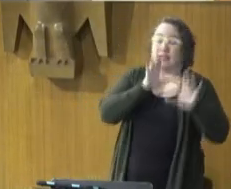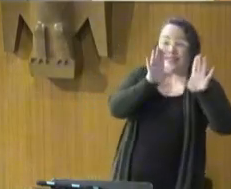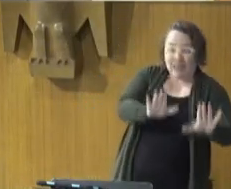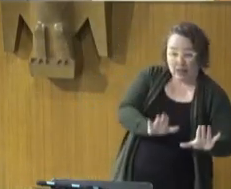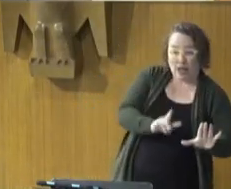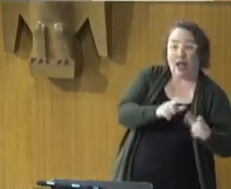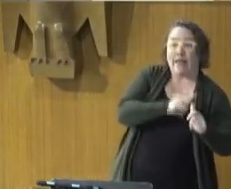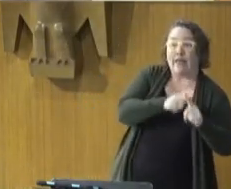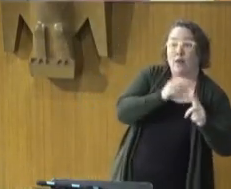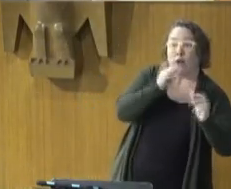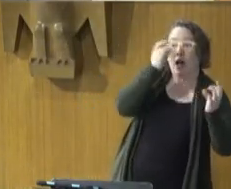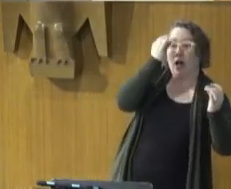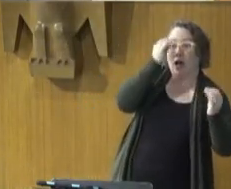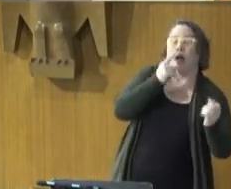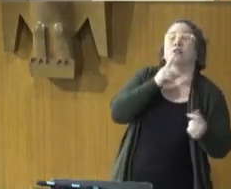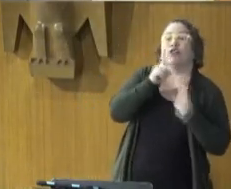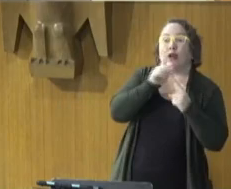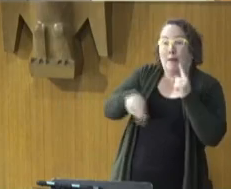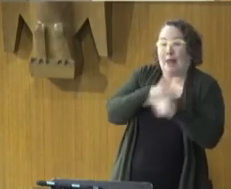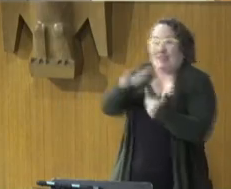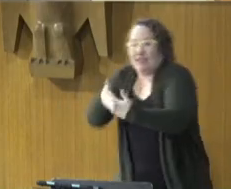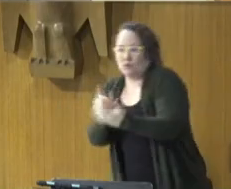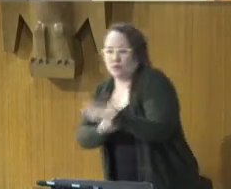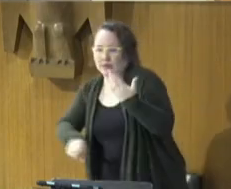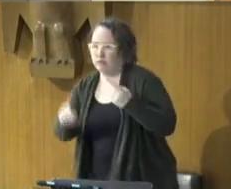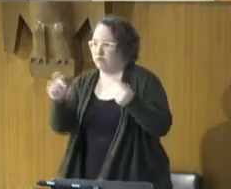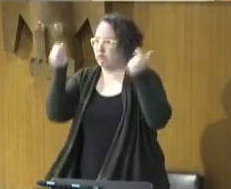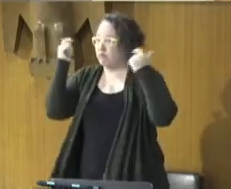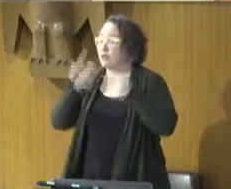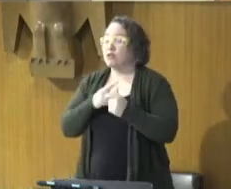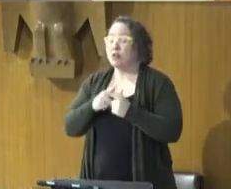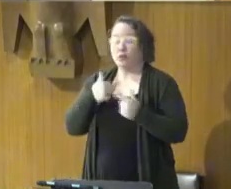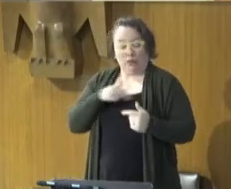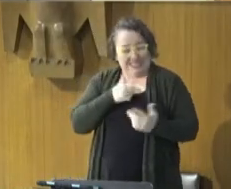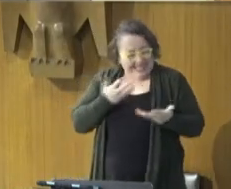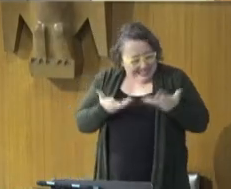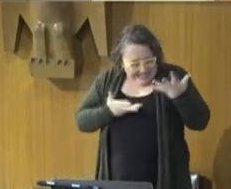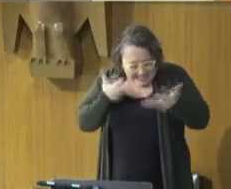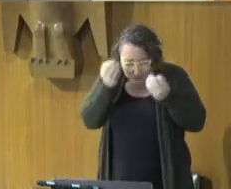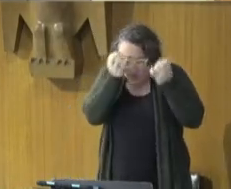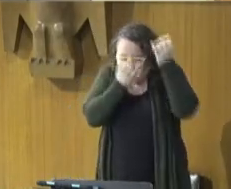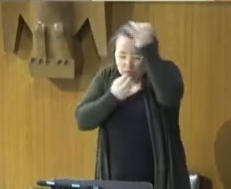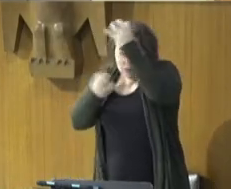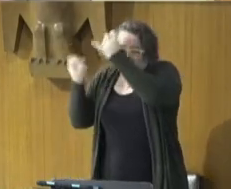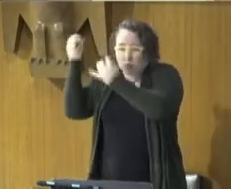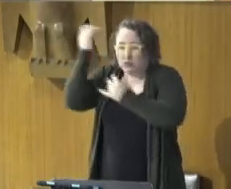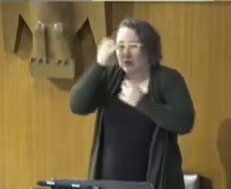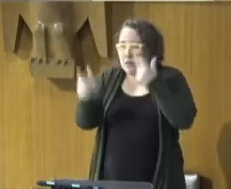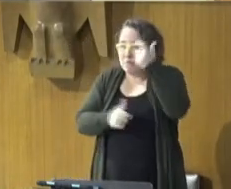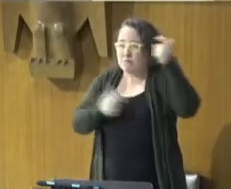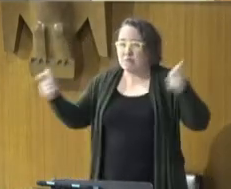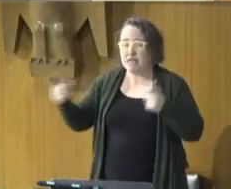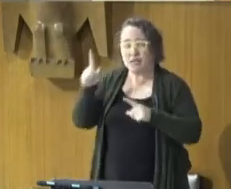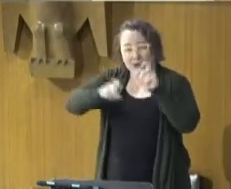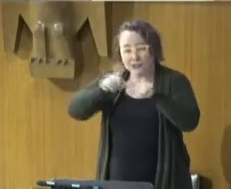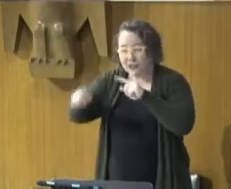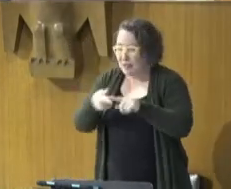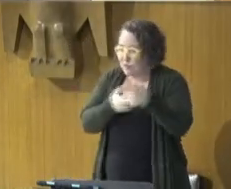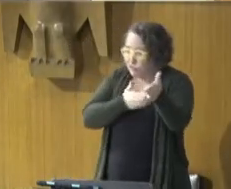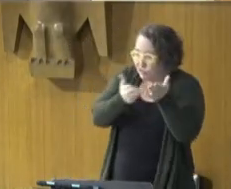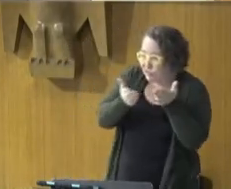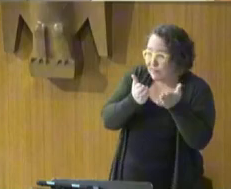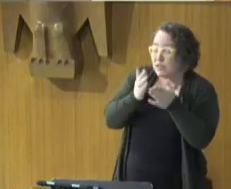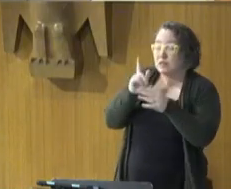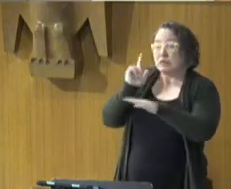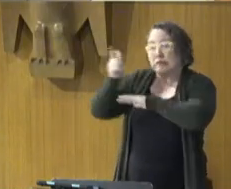service. We want to make sure we know how everything's going to flow. And then we'll touch base on the big questions for services farther into